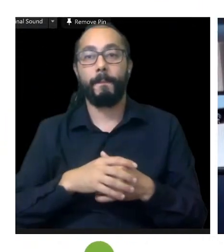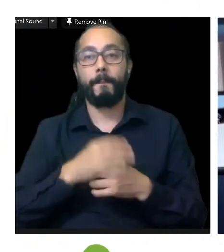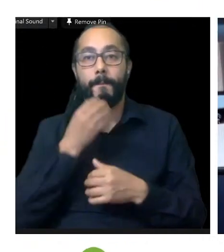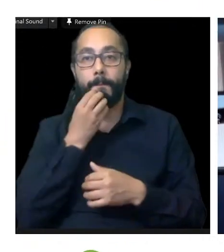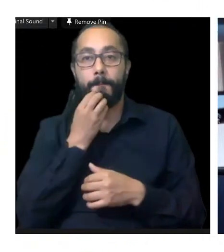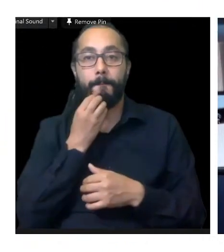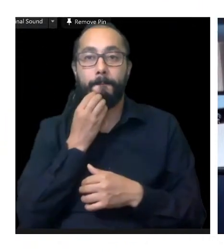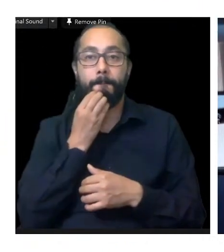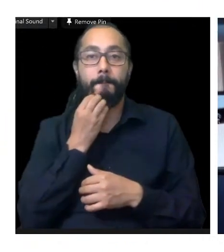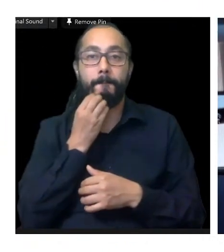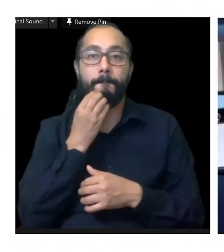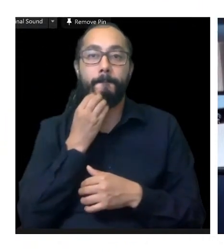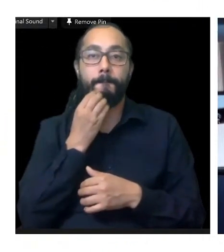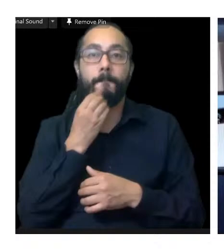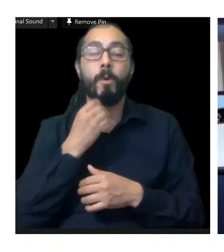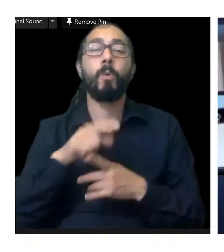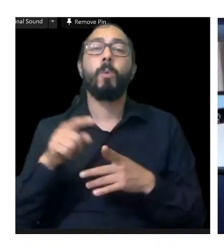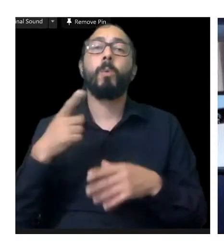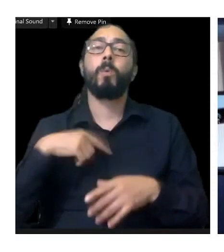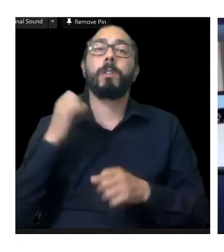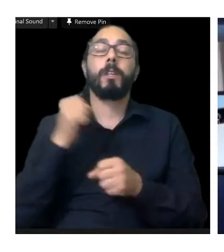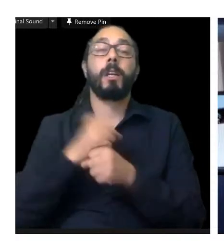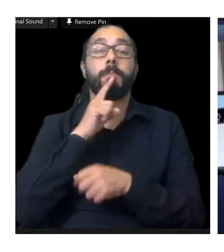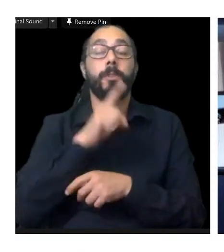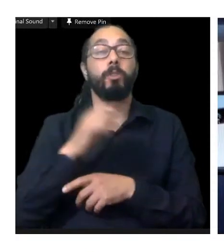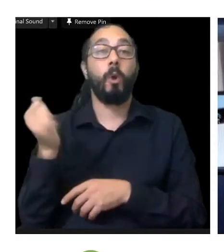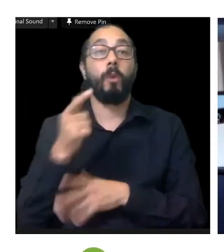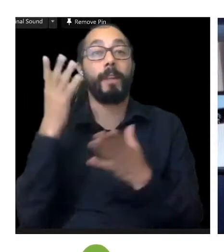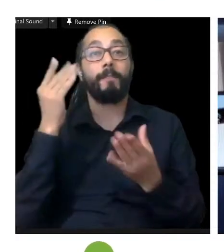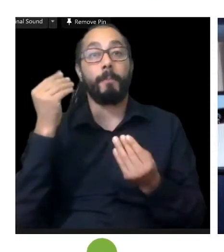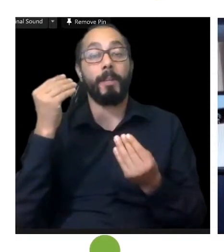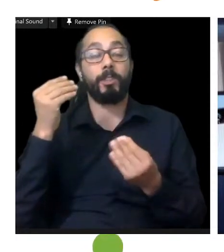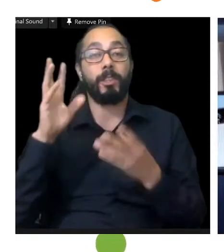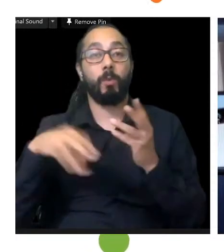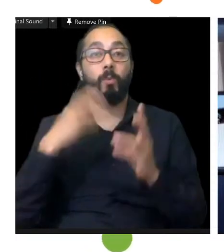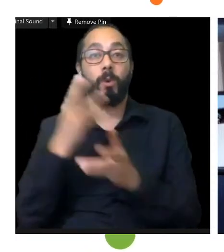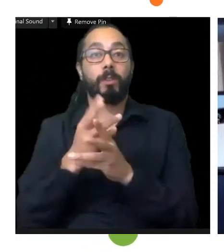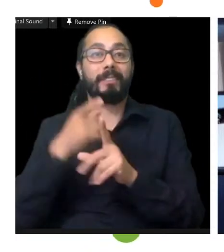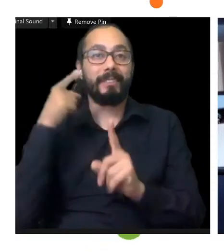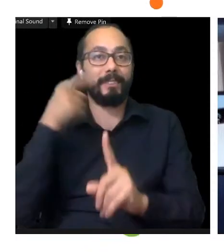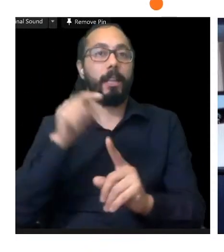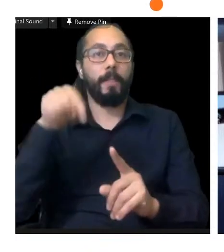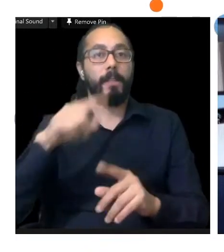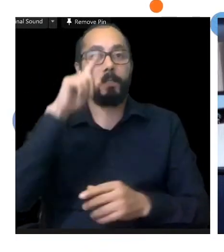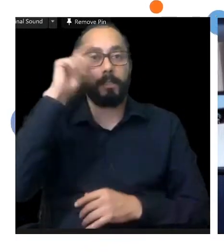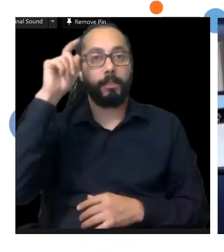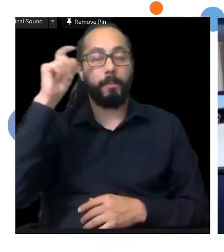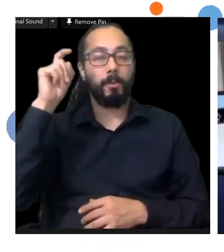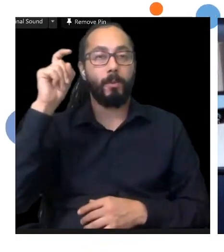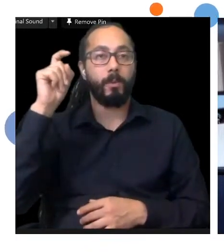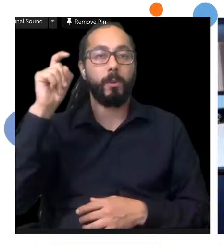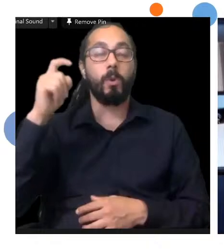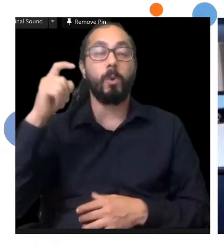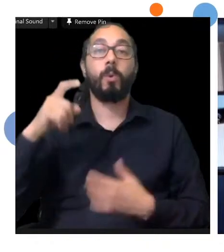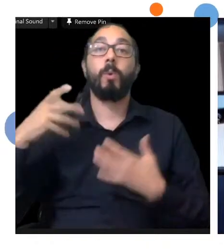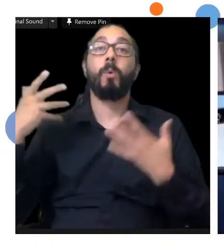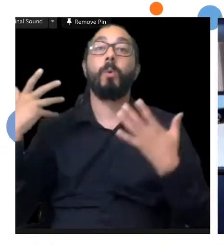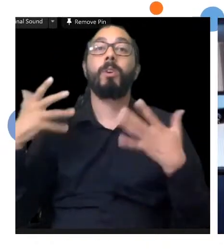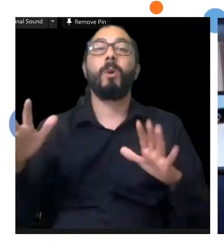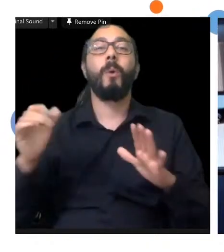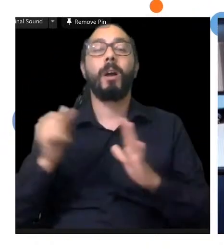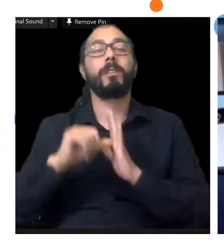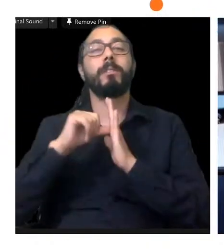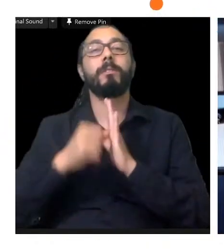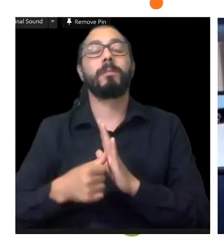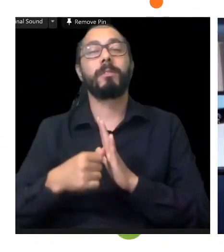the information out in the world was very specific to this summer. So we didn't want to reinforce activities that they weren't going to have access to or benefits